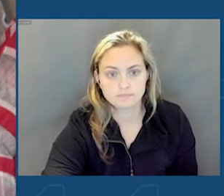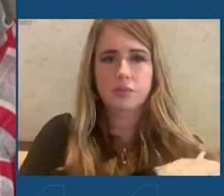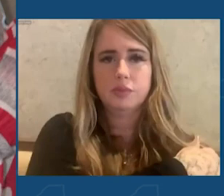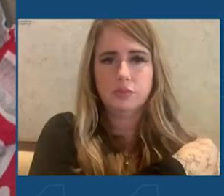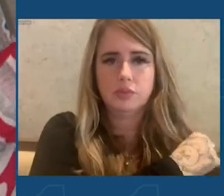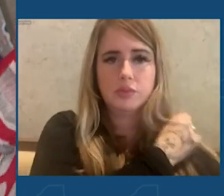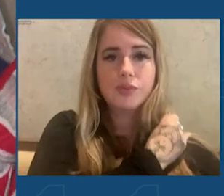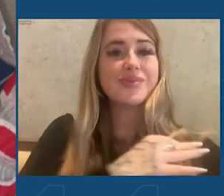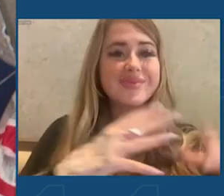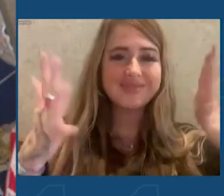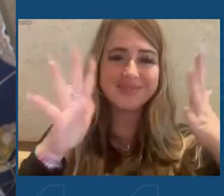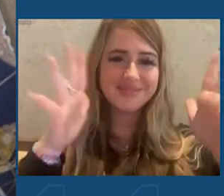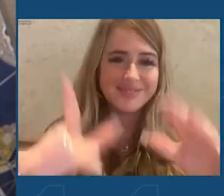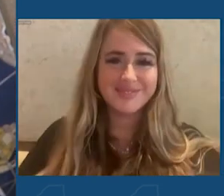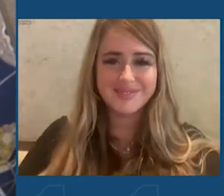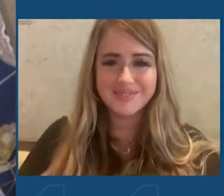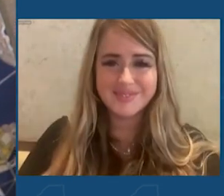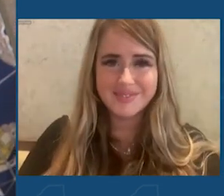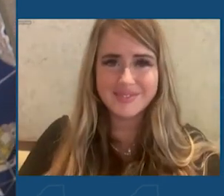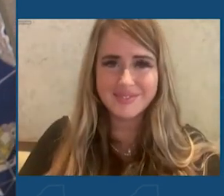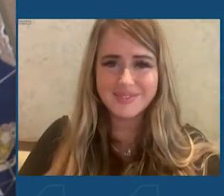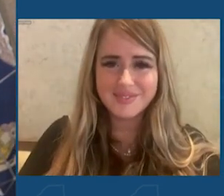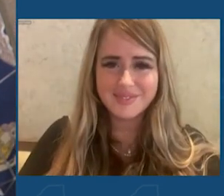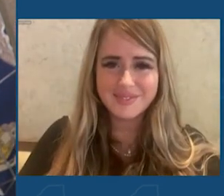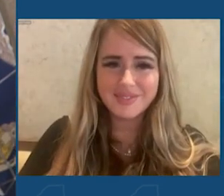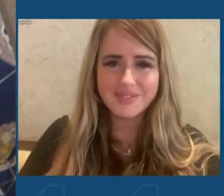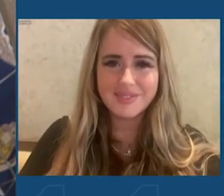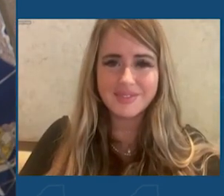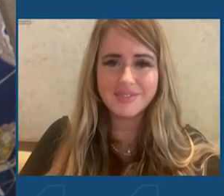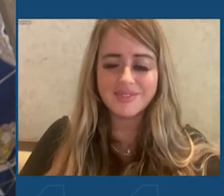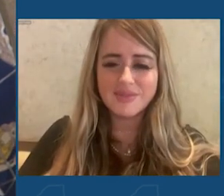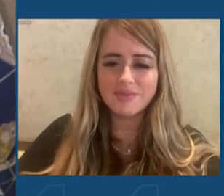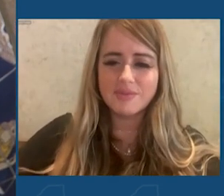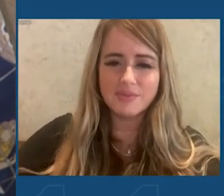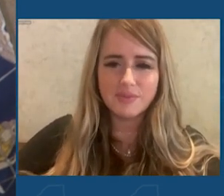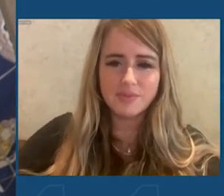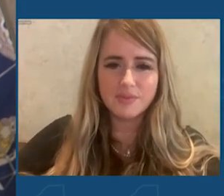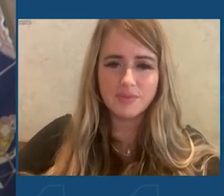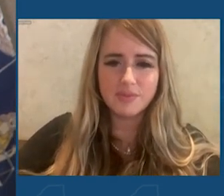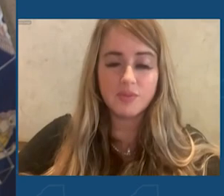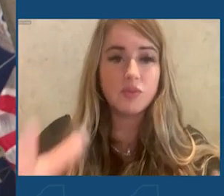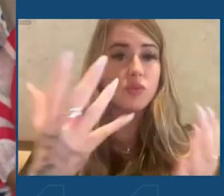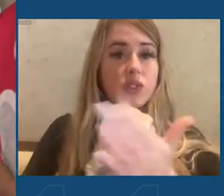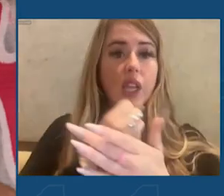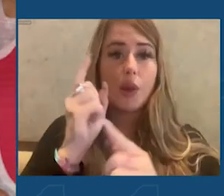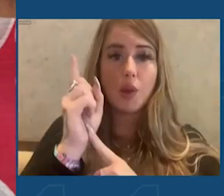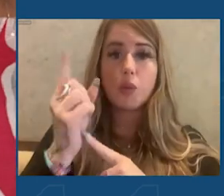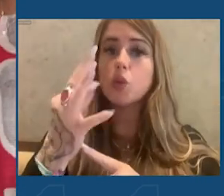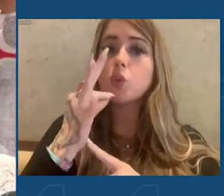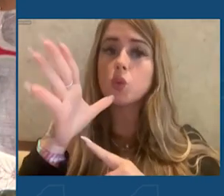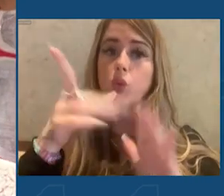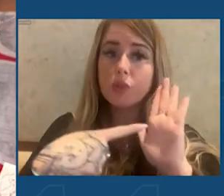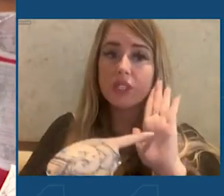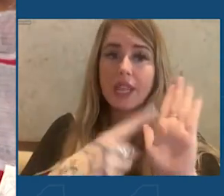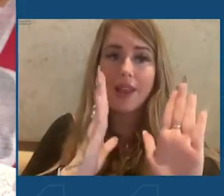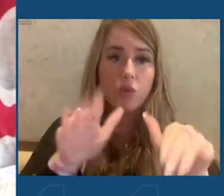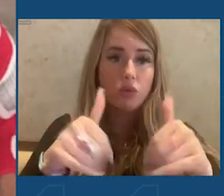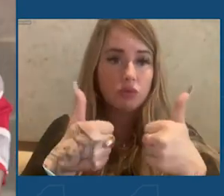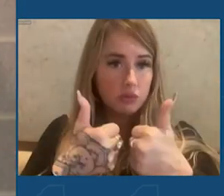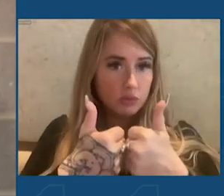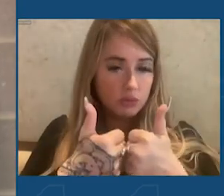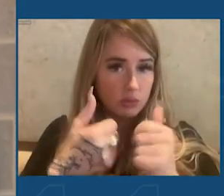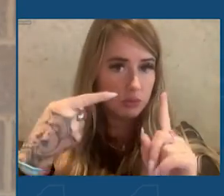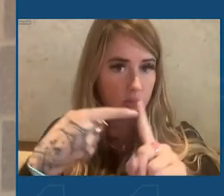I would like to take this moment for our Commissioner, Viviana De Cohen, to present our challenge coin to Governor